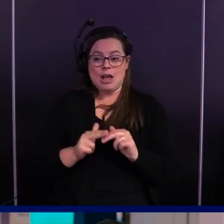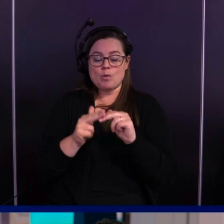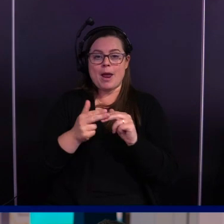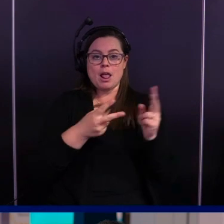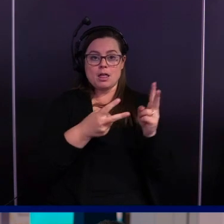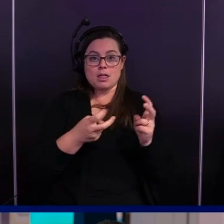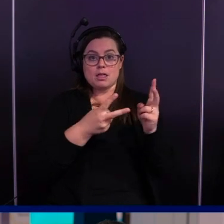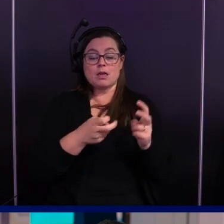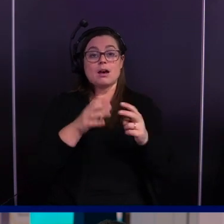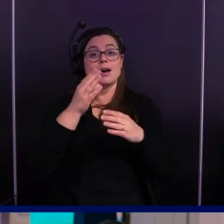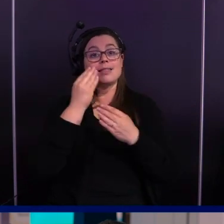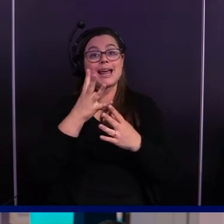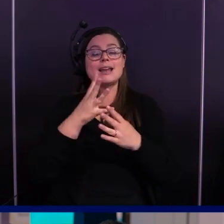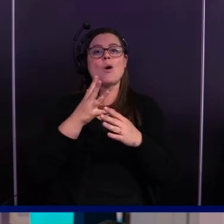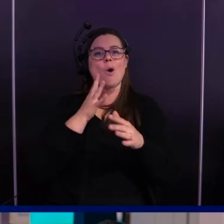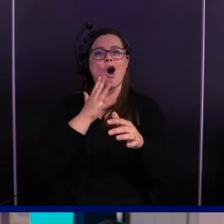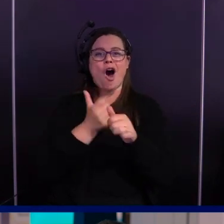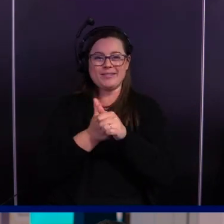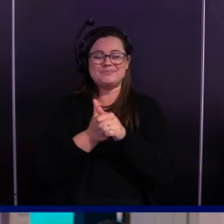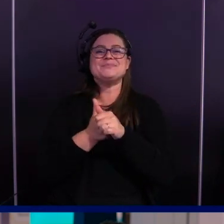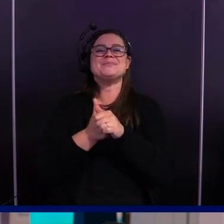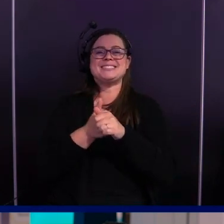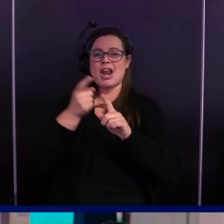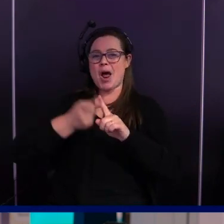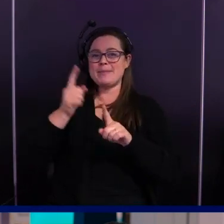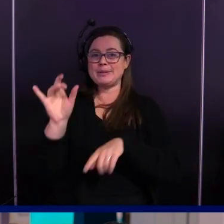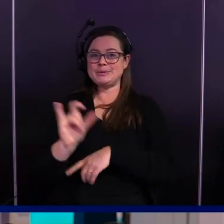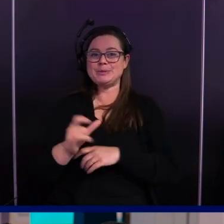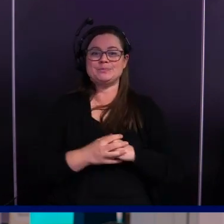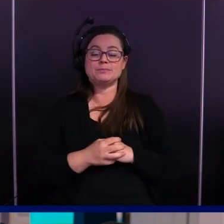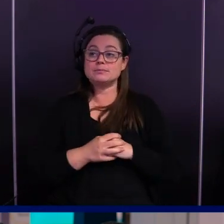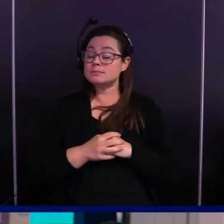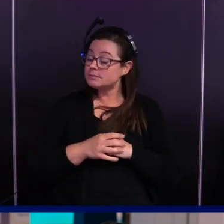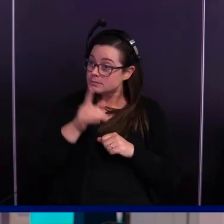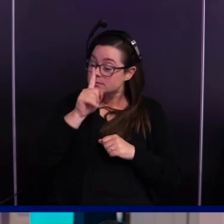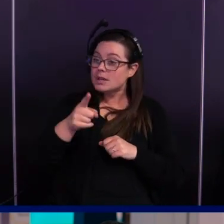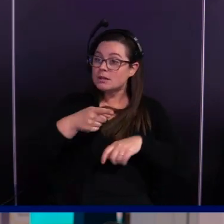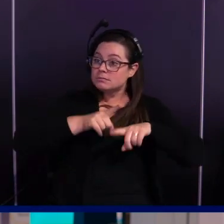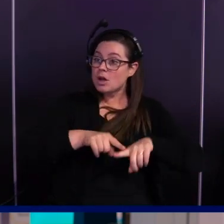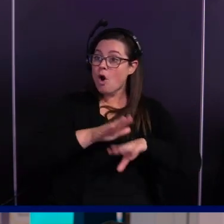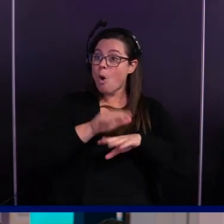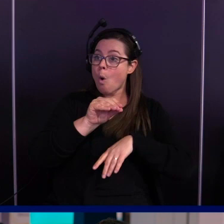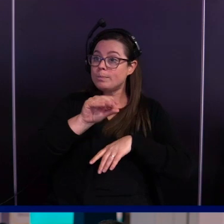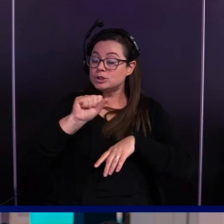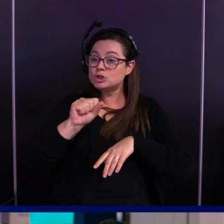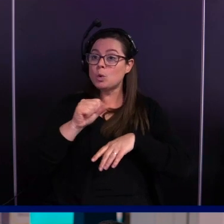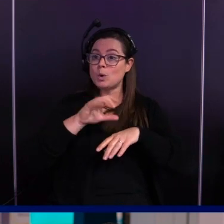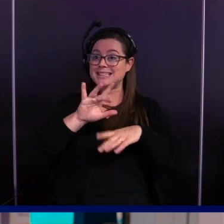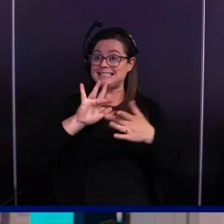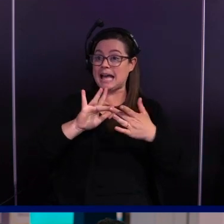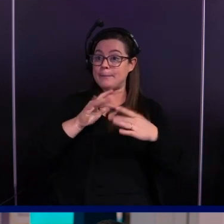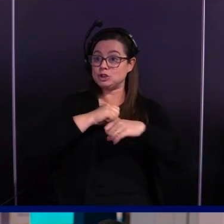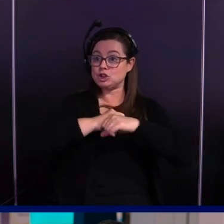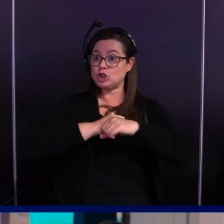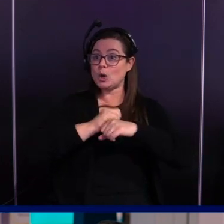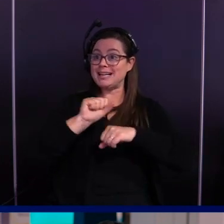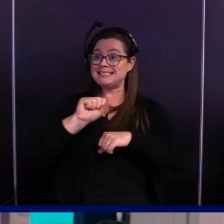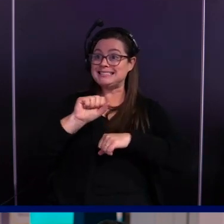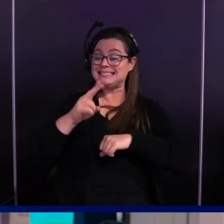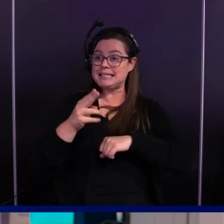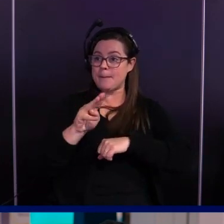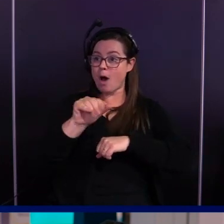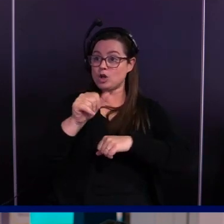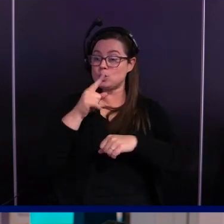automatically updates your schema as well. Wow. And that's based on that the open source cybersecurity schema that you mentioned earlier. Exactly. Is